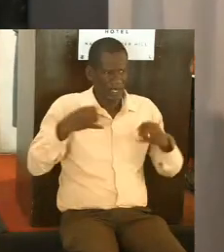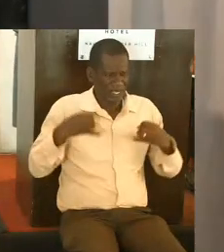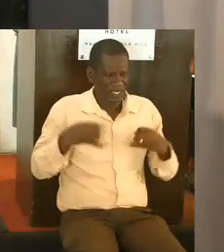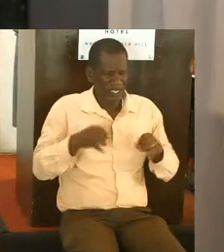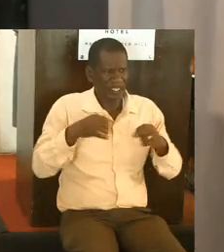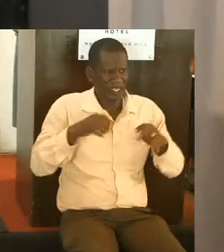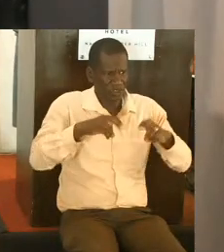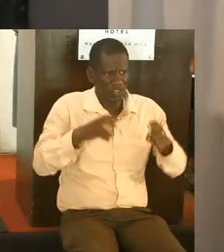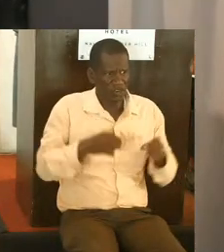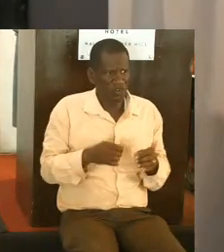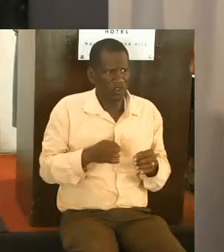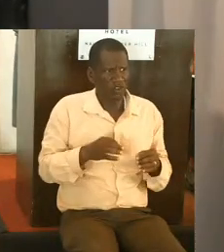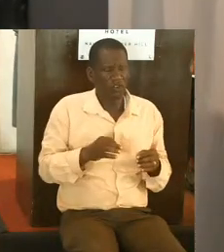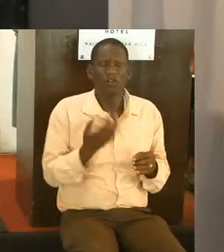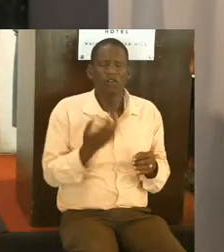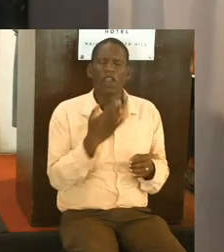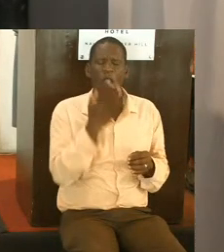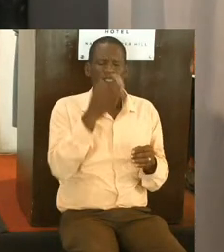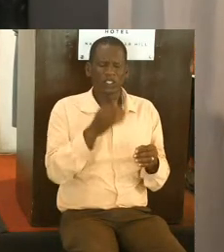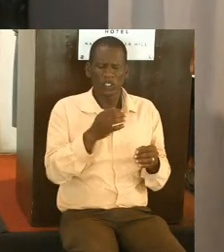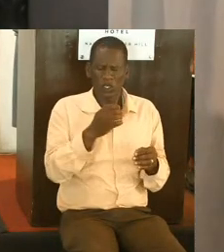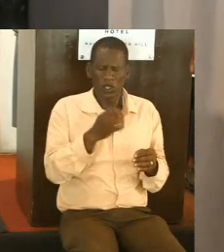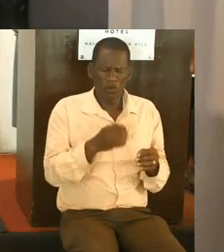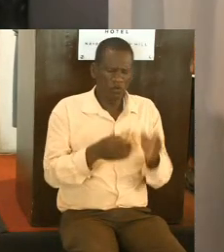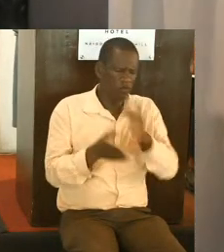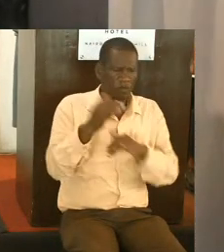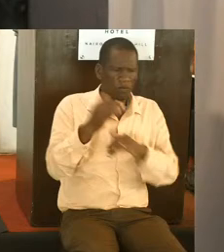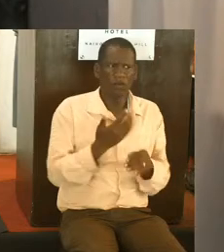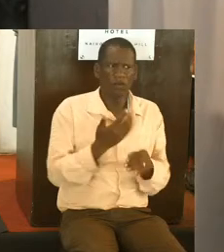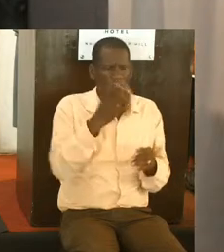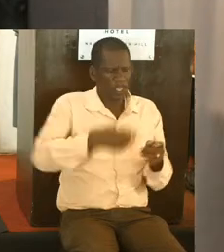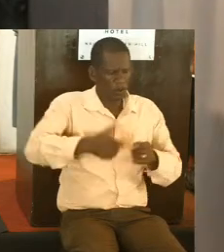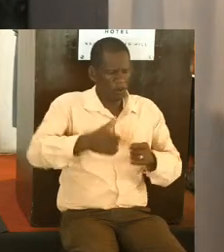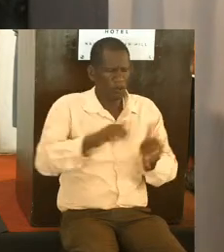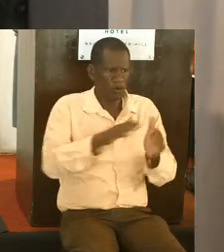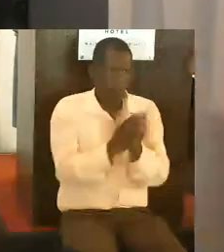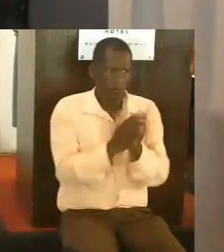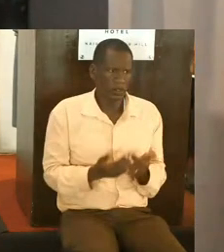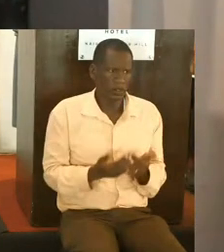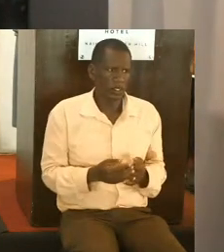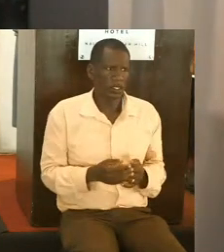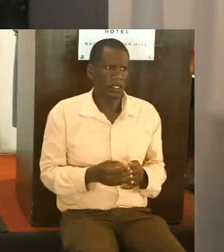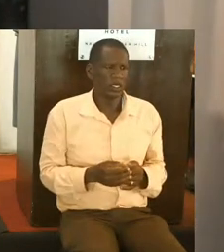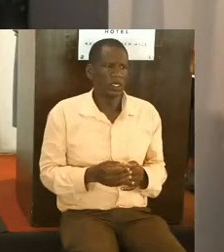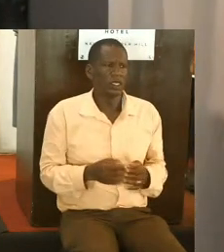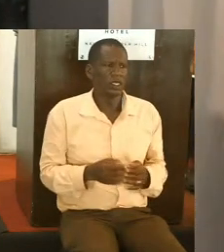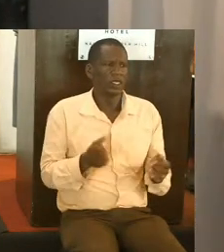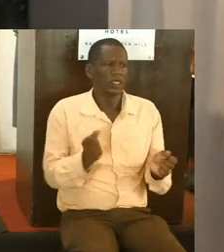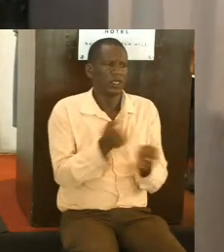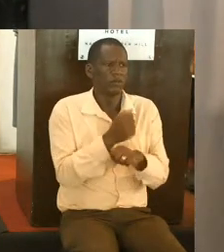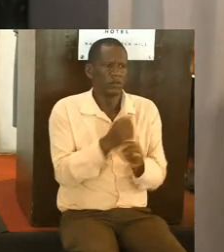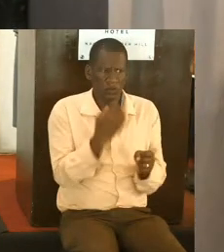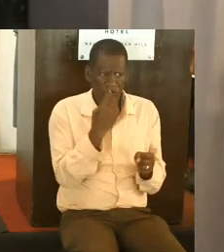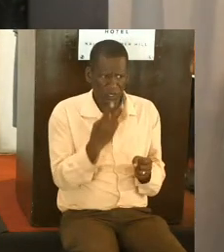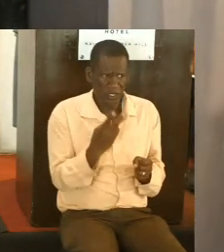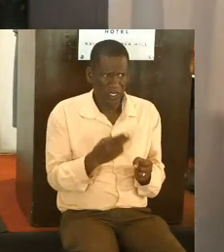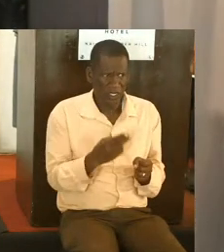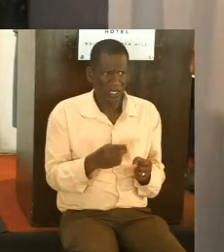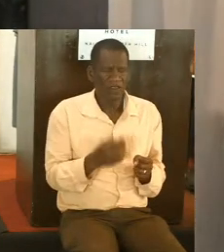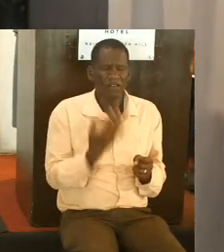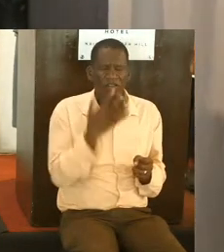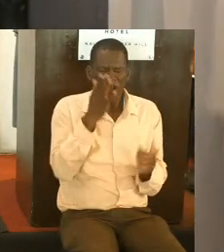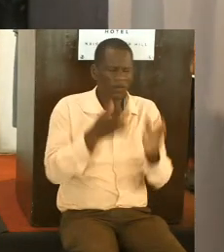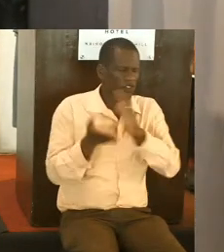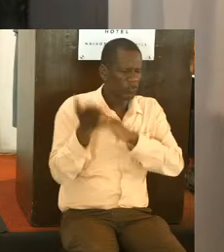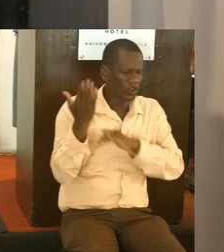to look for indigenous flowers she's bought books she can't she can't see the indigenous flowers